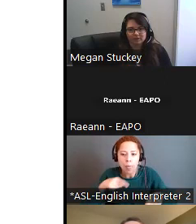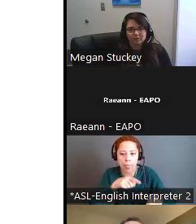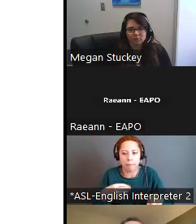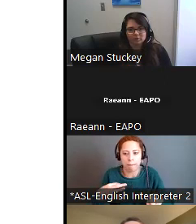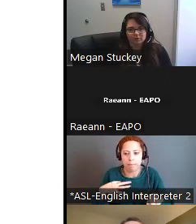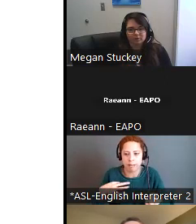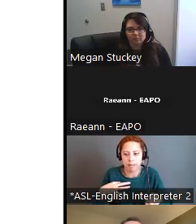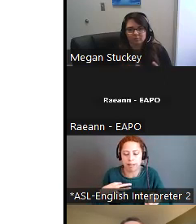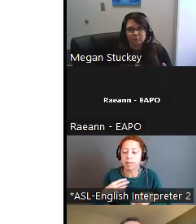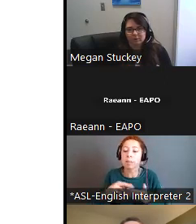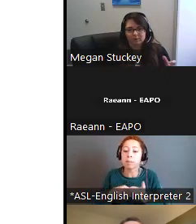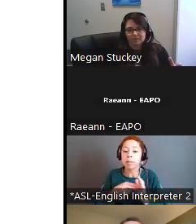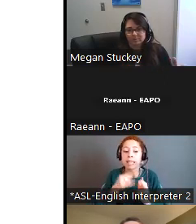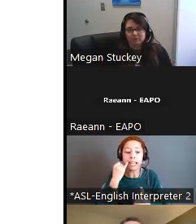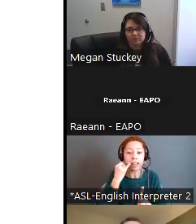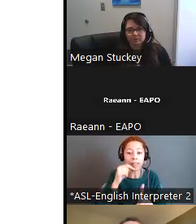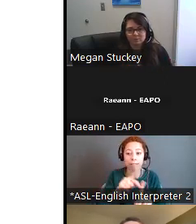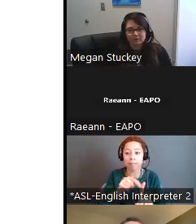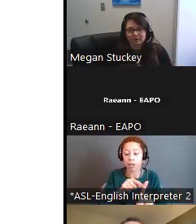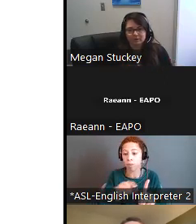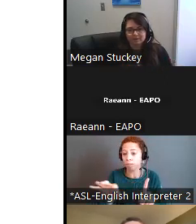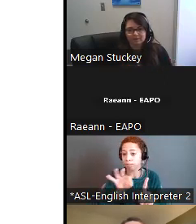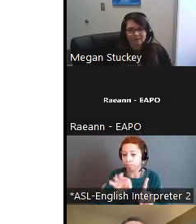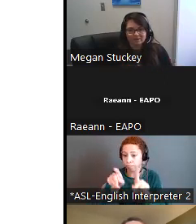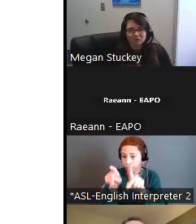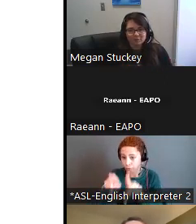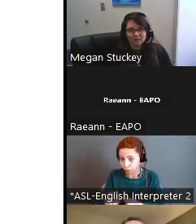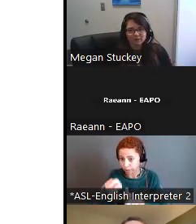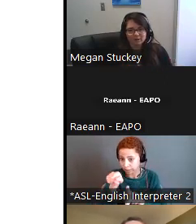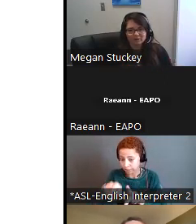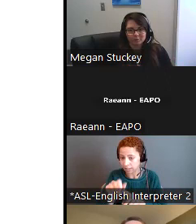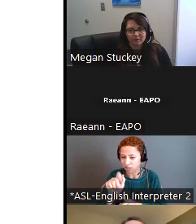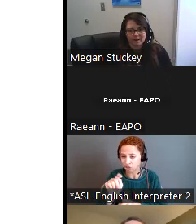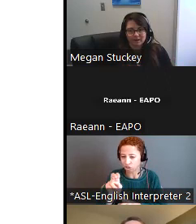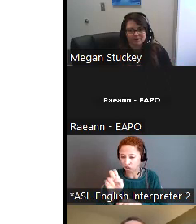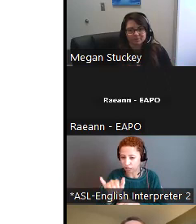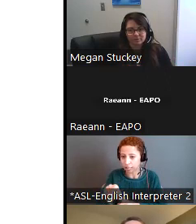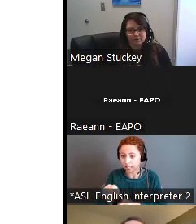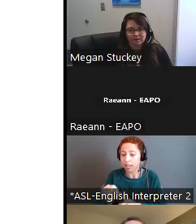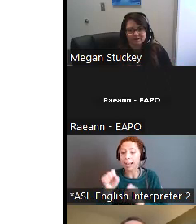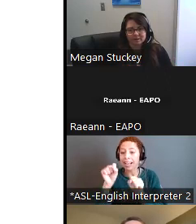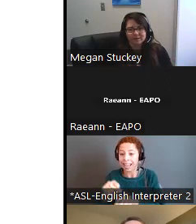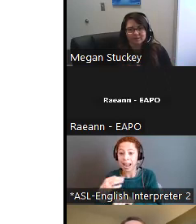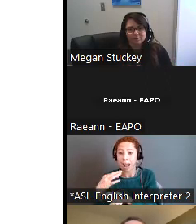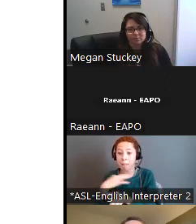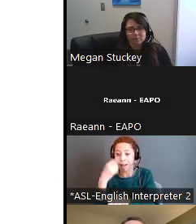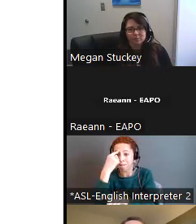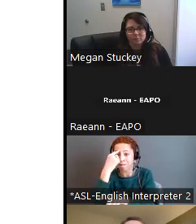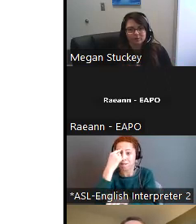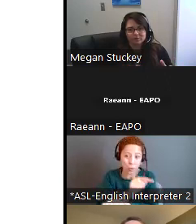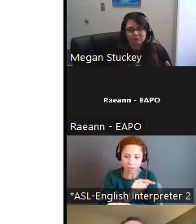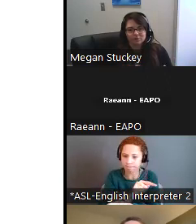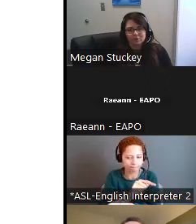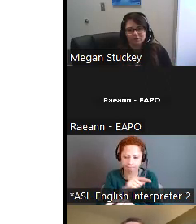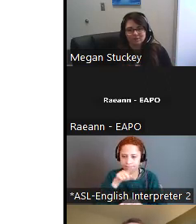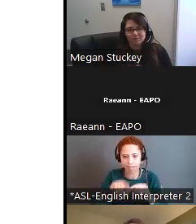attorney or whoever your substitute decision maker is can't actually apply on your behalf for that. So